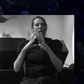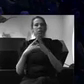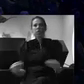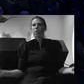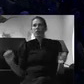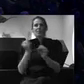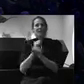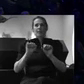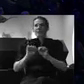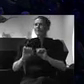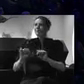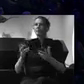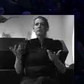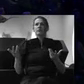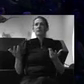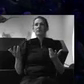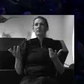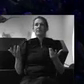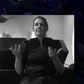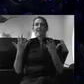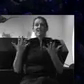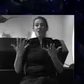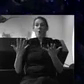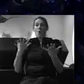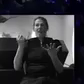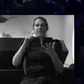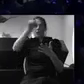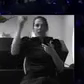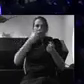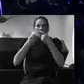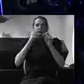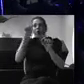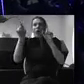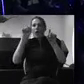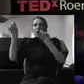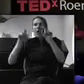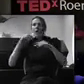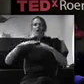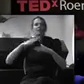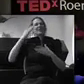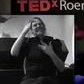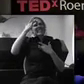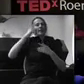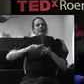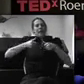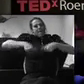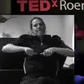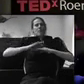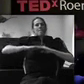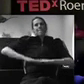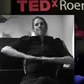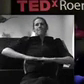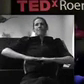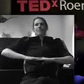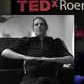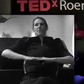the symptoms of the disease, but don't even fix or kill your disease. So, how effectively